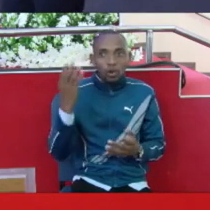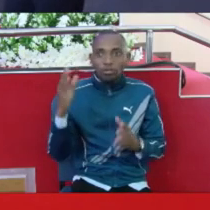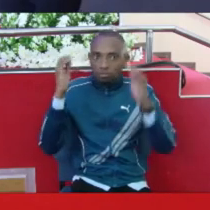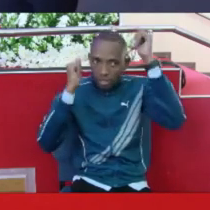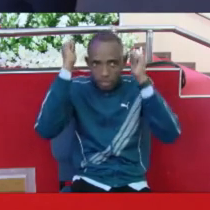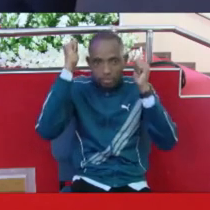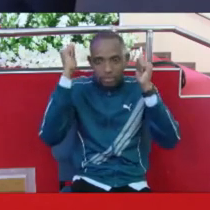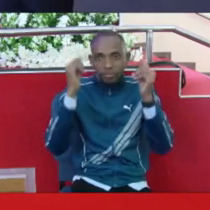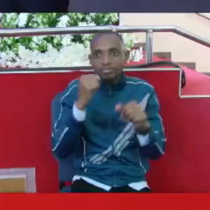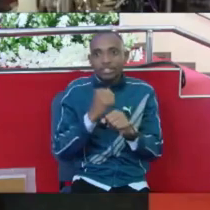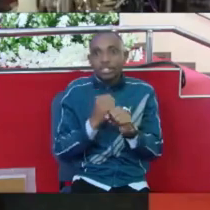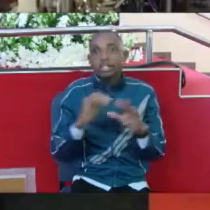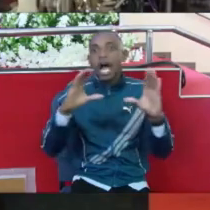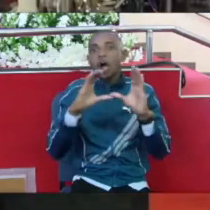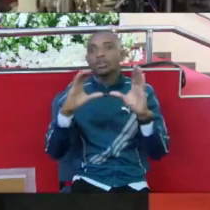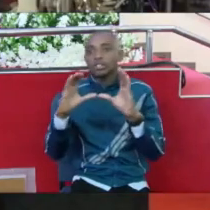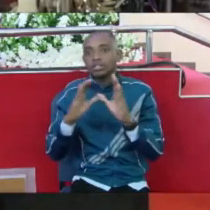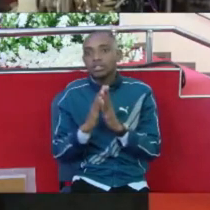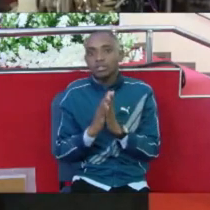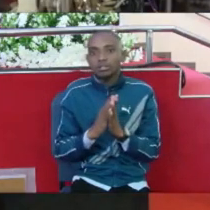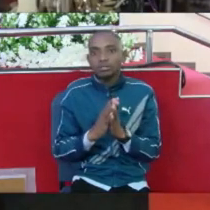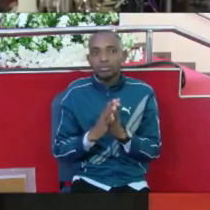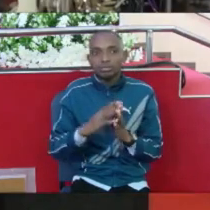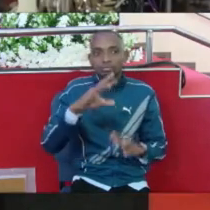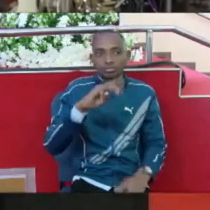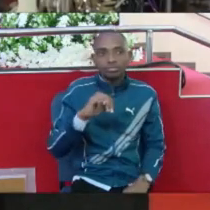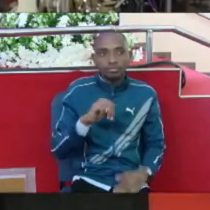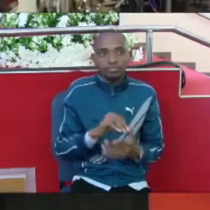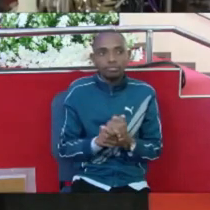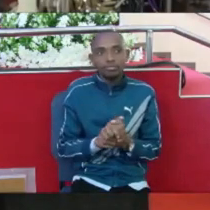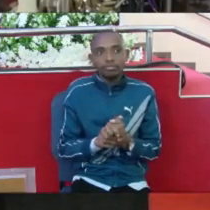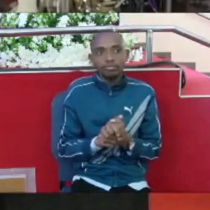I did a course and in the master's program that we were doing, and